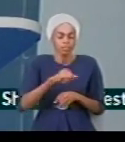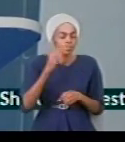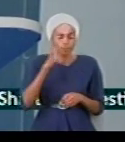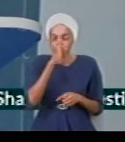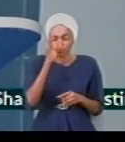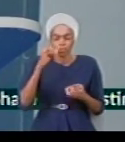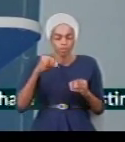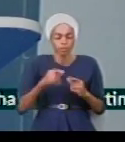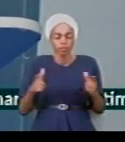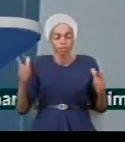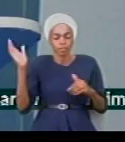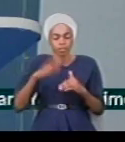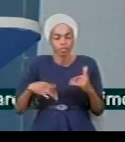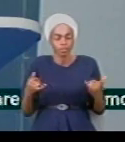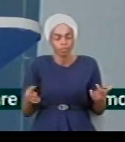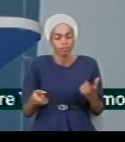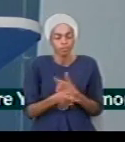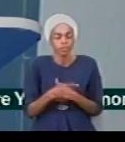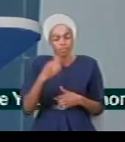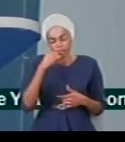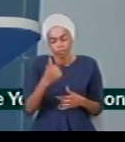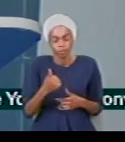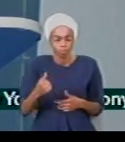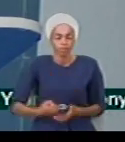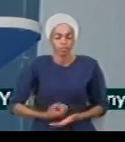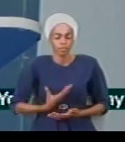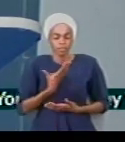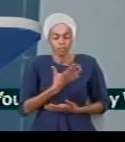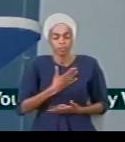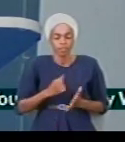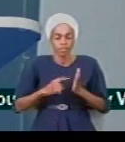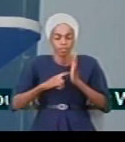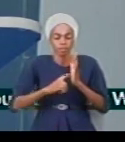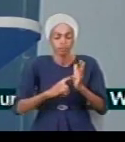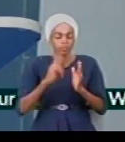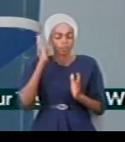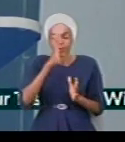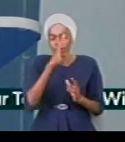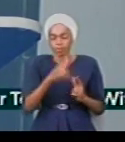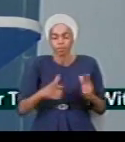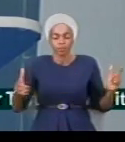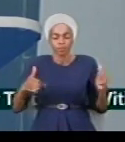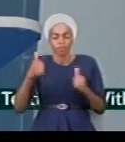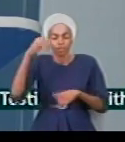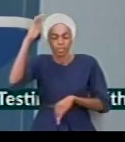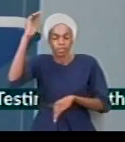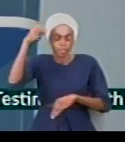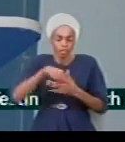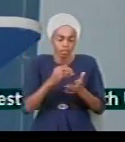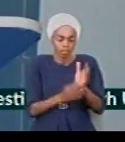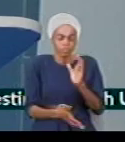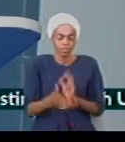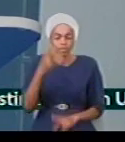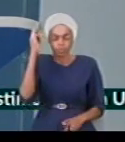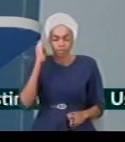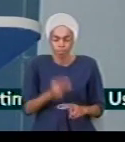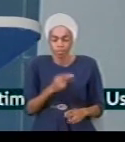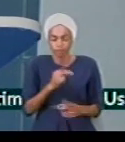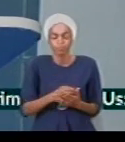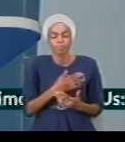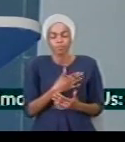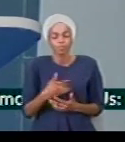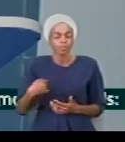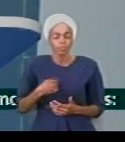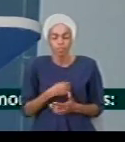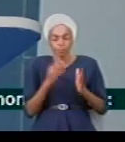revelation will be greater in Jesus' name. And we pray, oh Lord, as we go now, we begin to witness